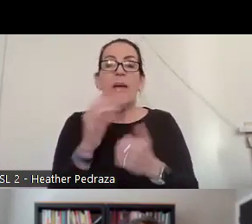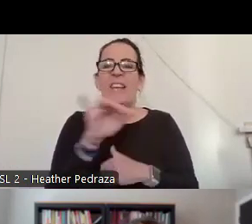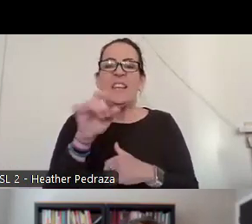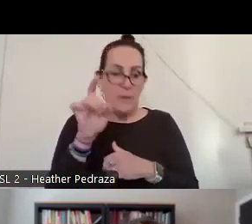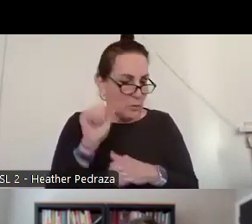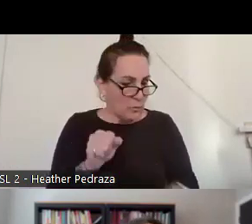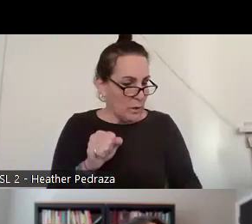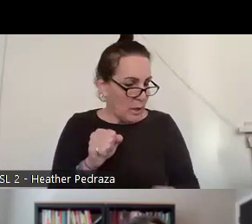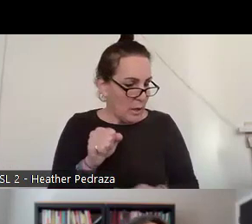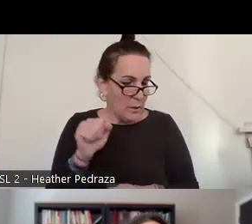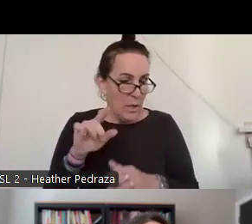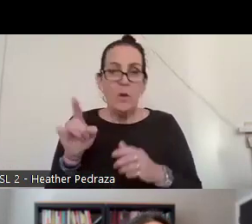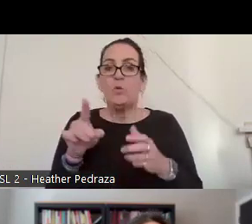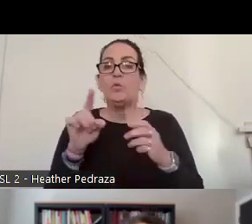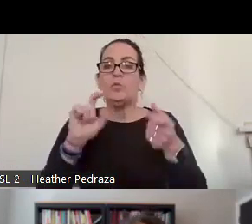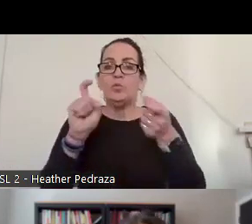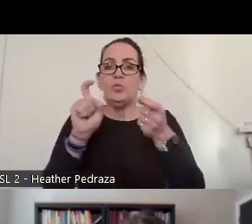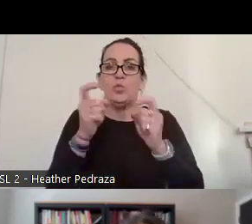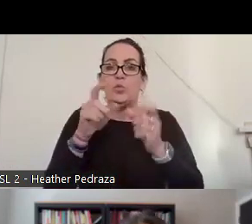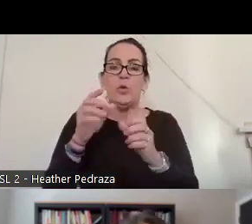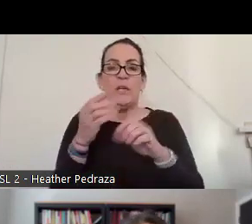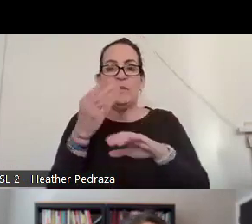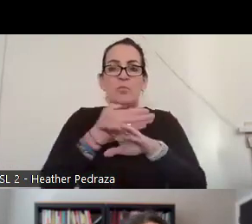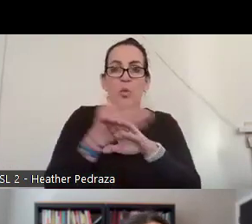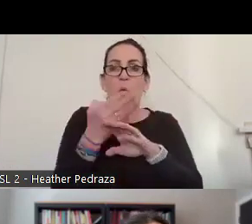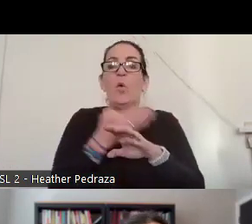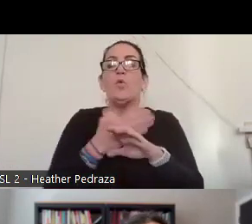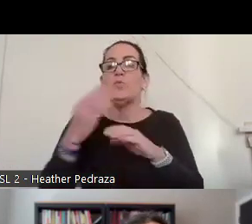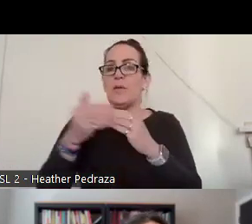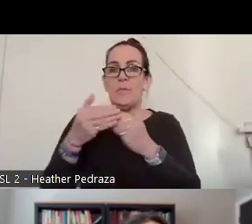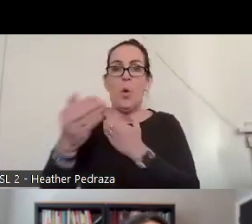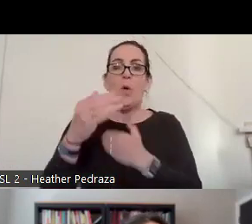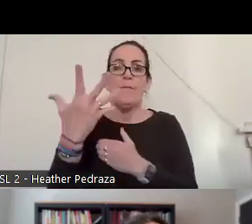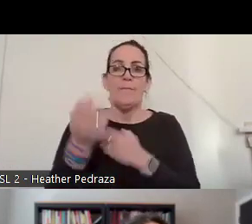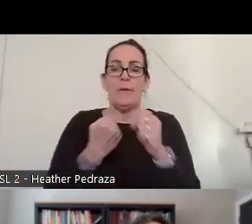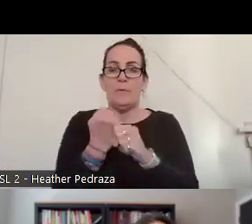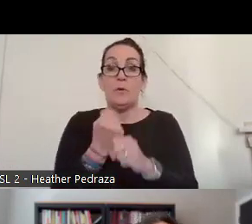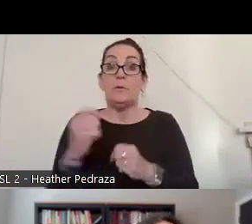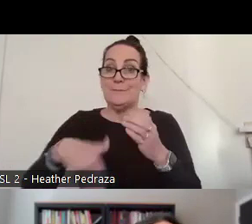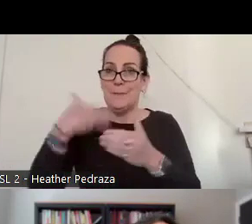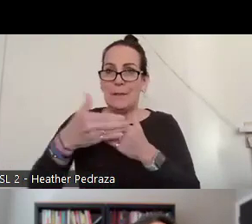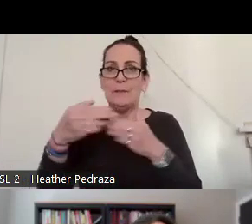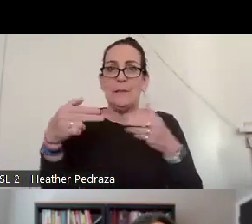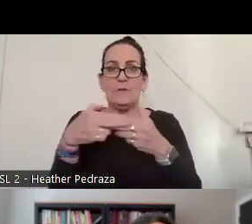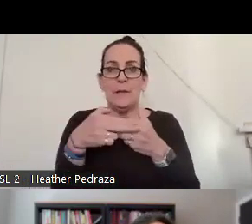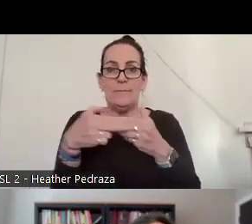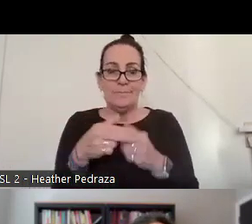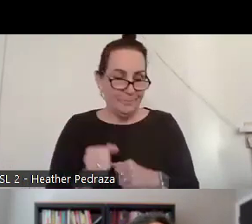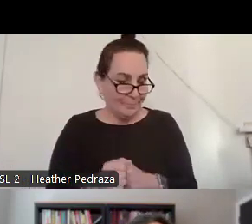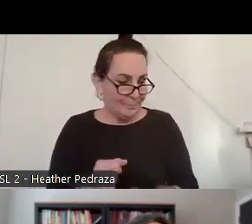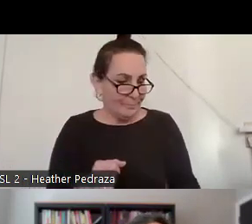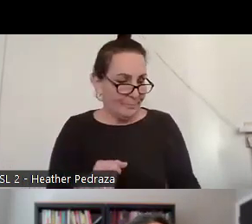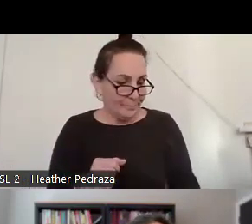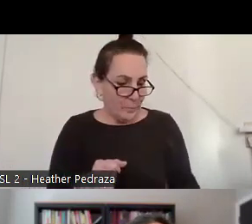order to sort of amplify progress over the next 5 years. Next slide, please.